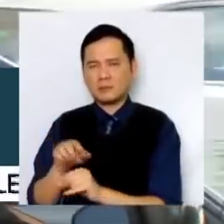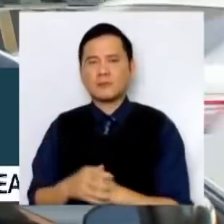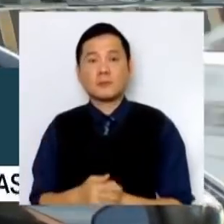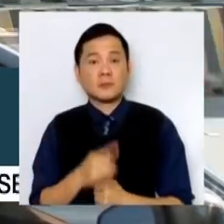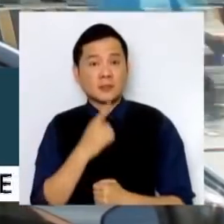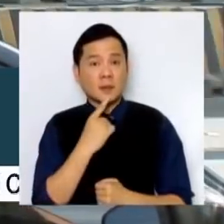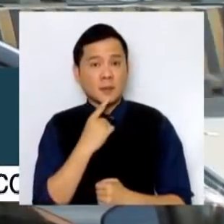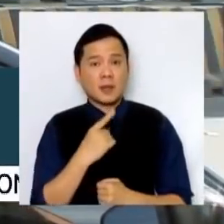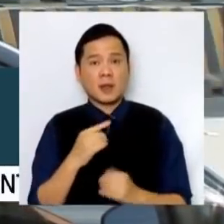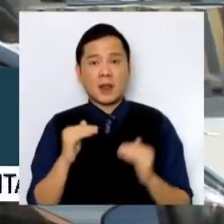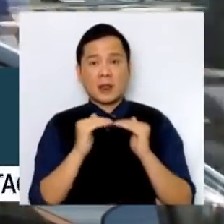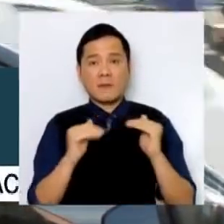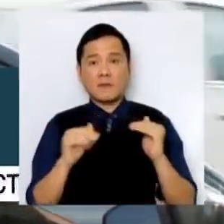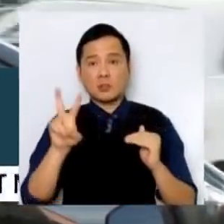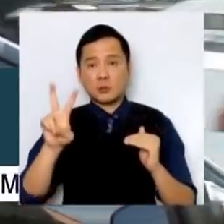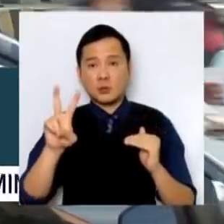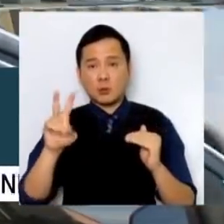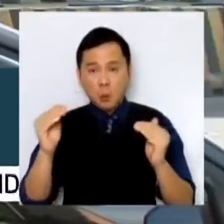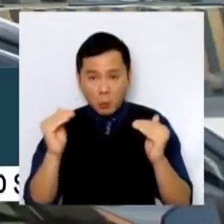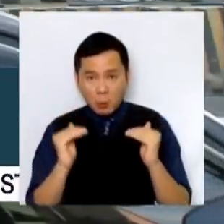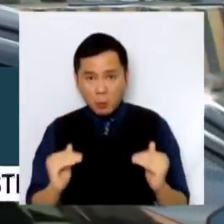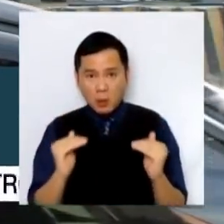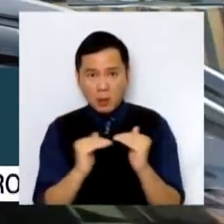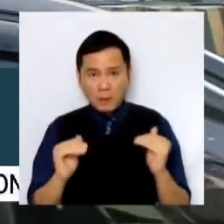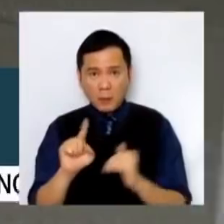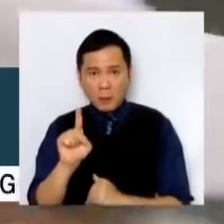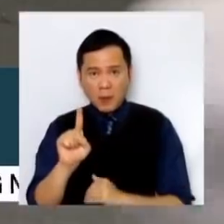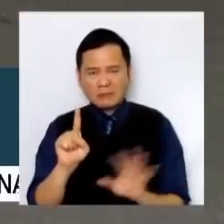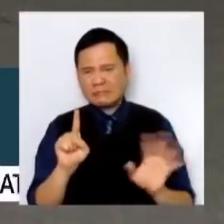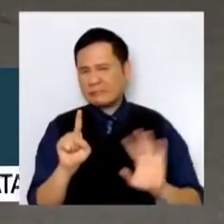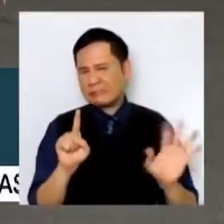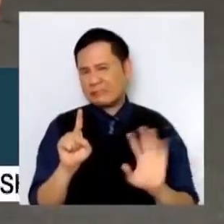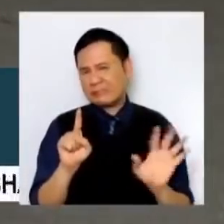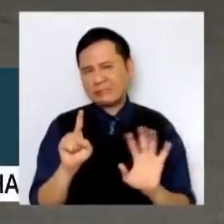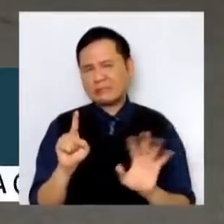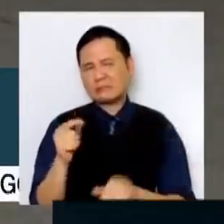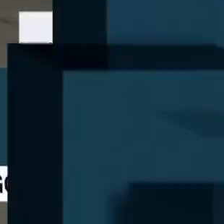from 2 to 1 after February 15 may be too soon.